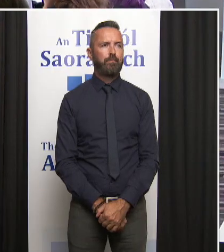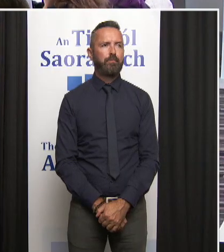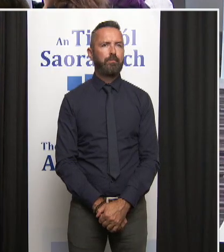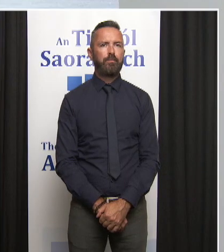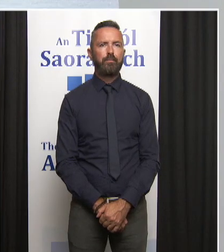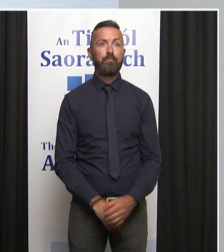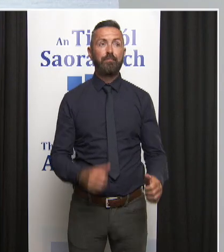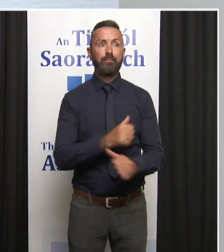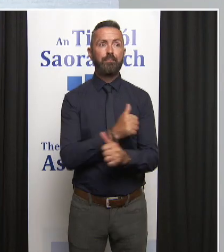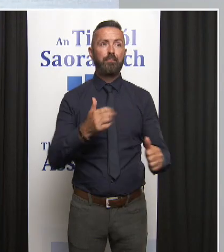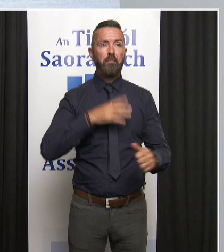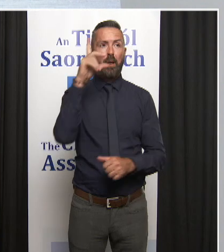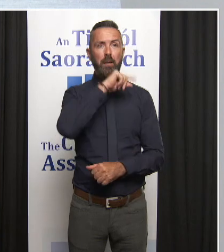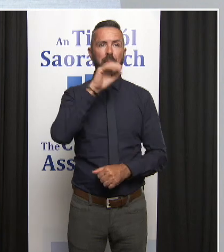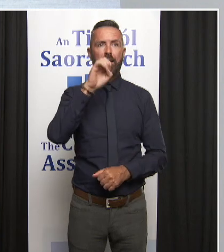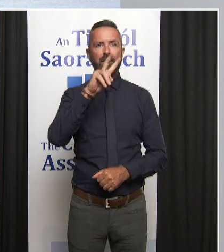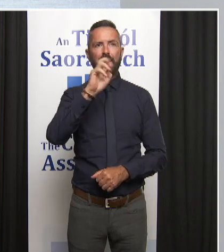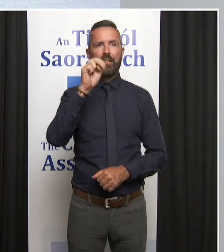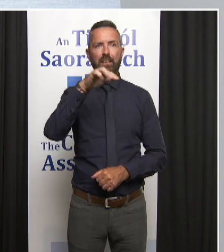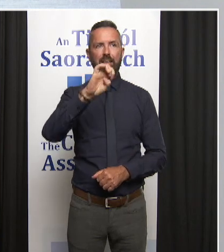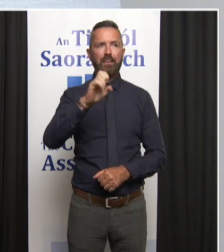Hi, my name is Evie. I'm from Table 7.